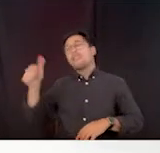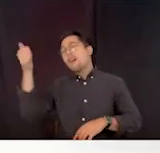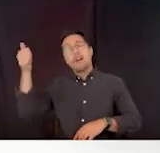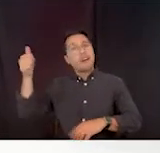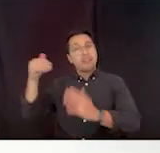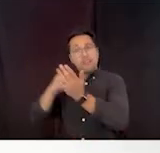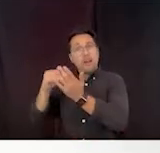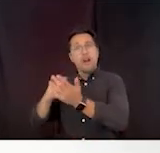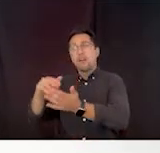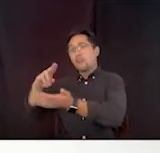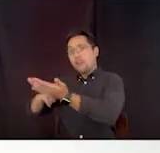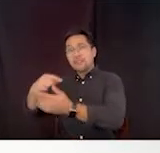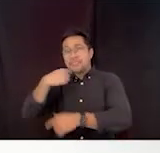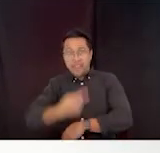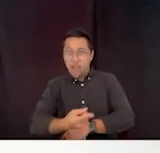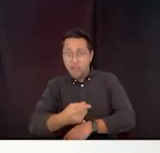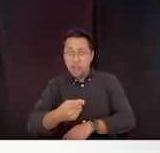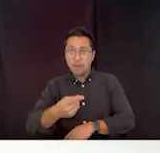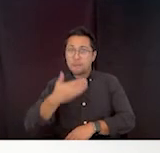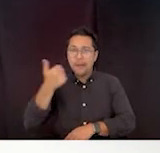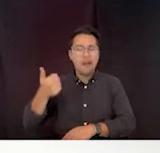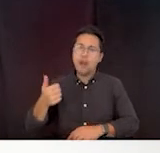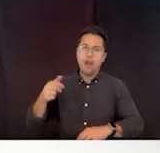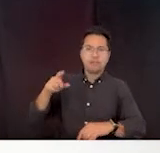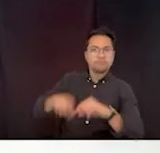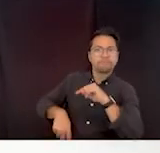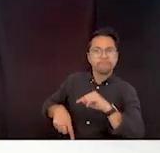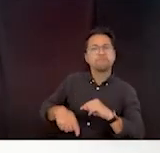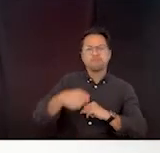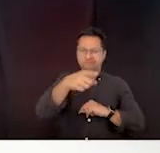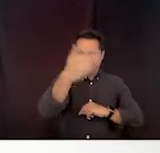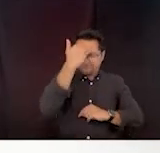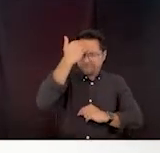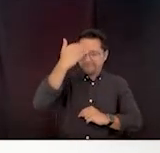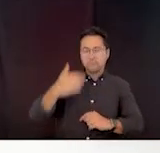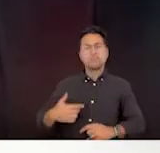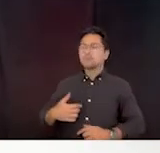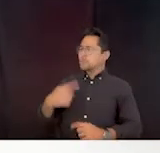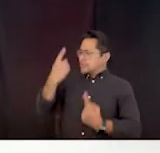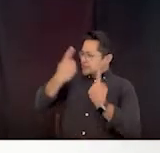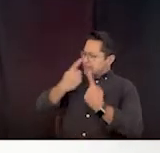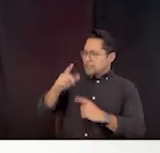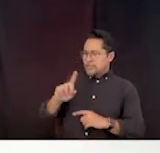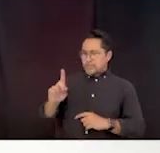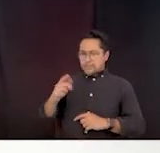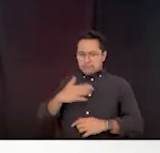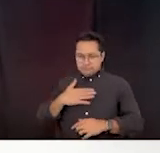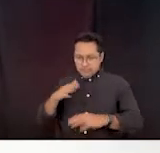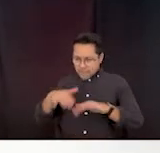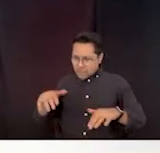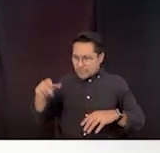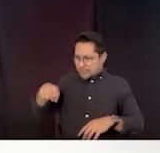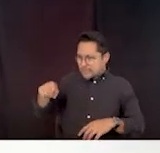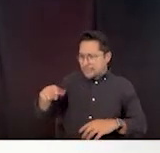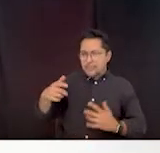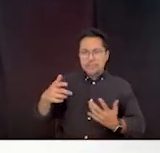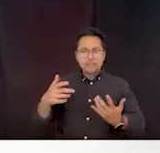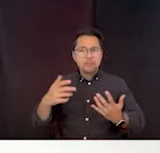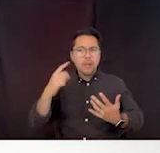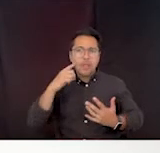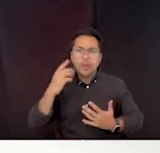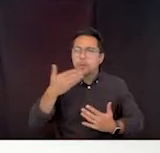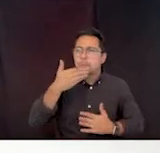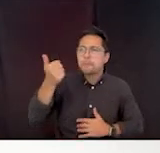you that. That is something that we firmly believe. And it just helps if you think about, what does my child need? Where do I think they're going to be the most successful?